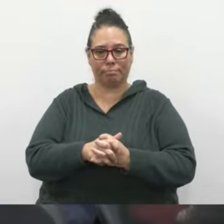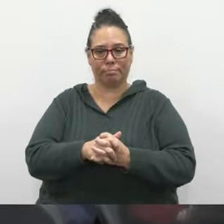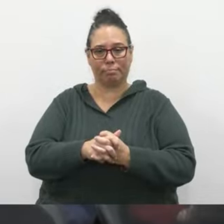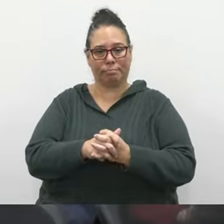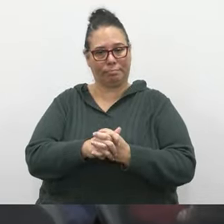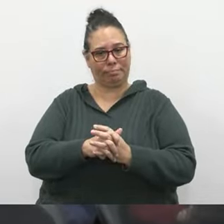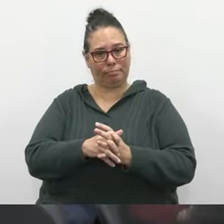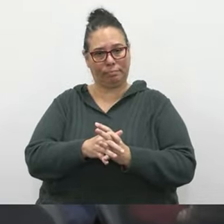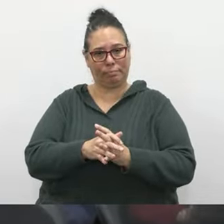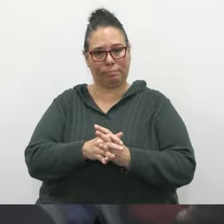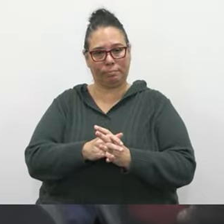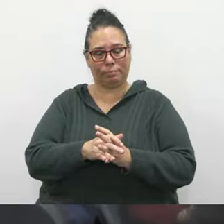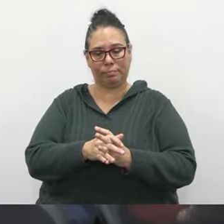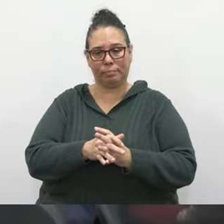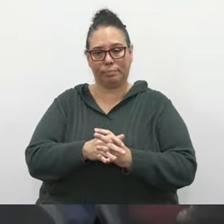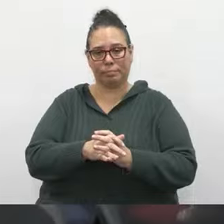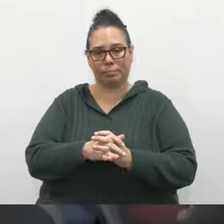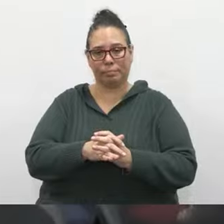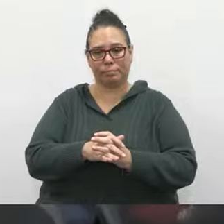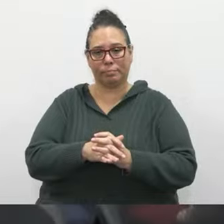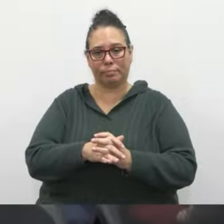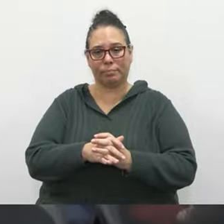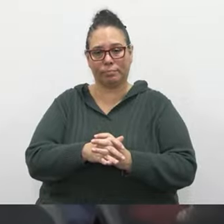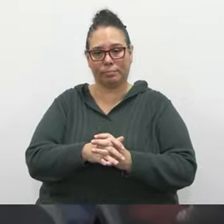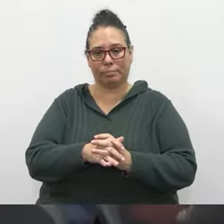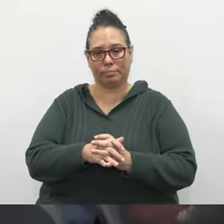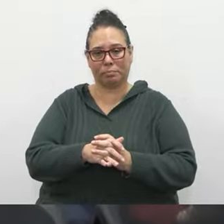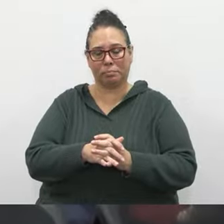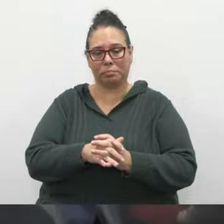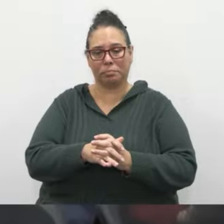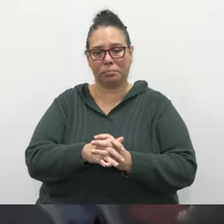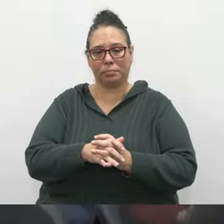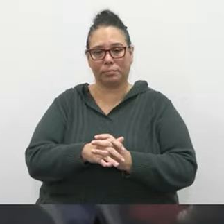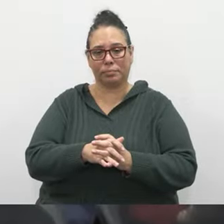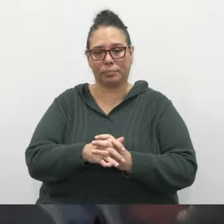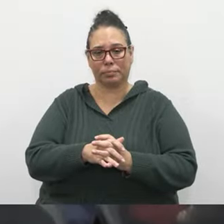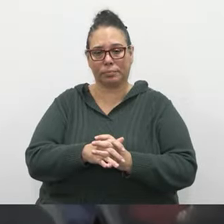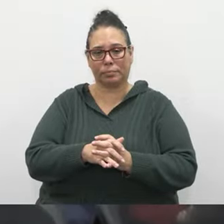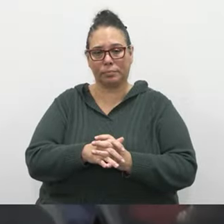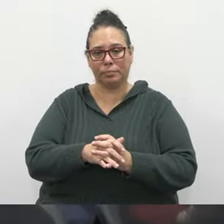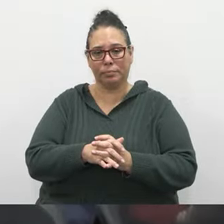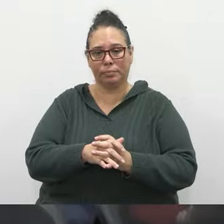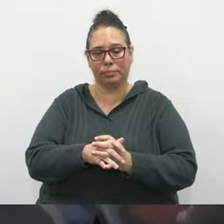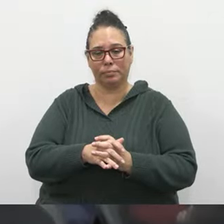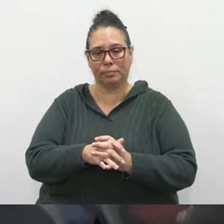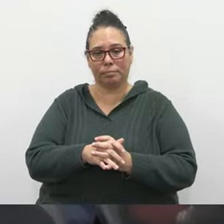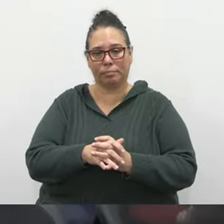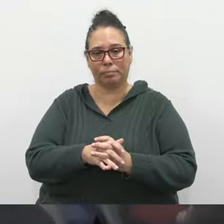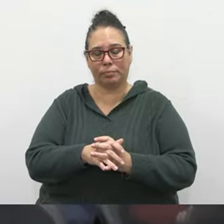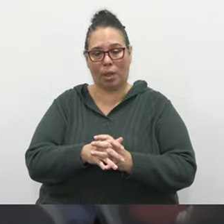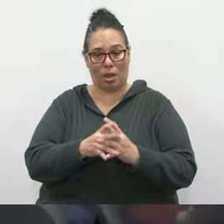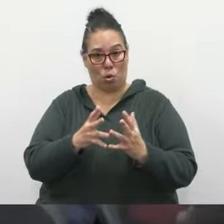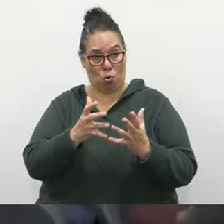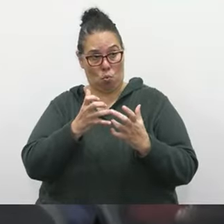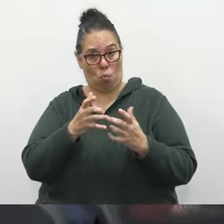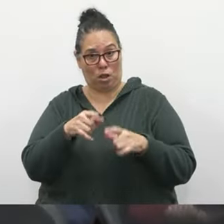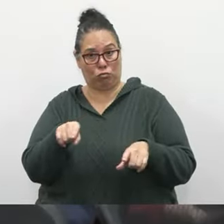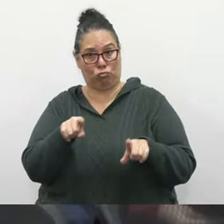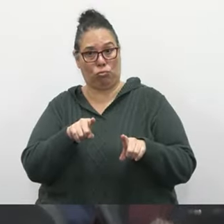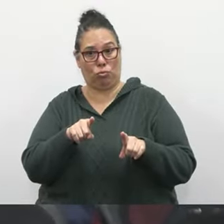a los estudiantes como a nosotros, los padres. And well, I just want you